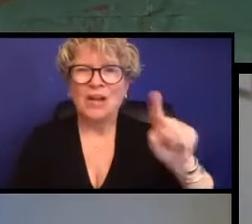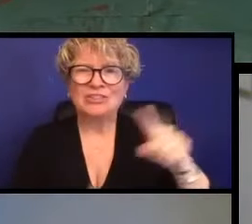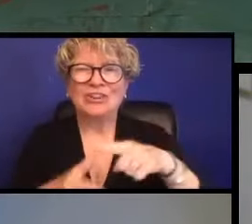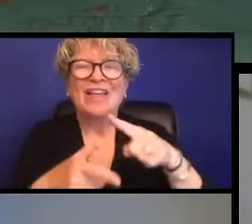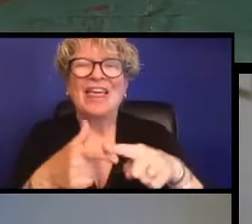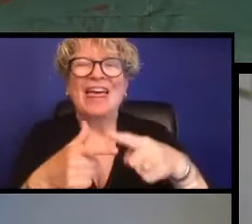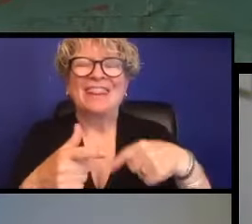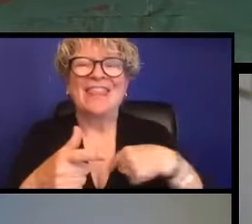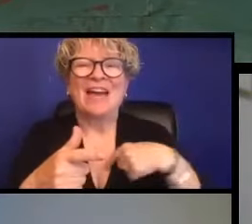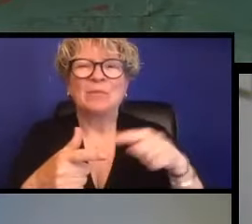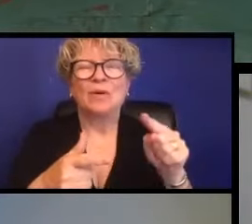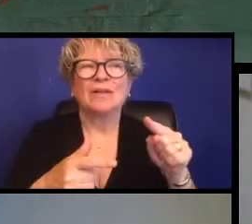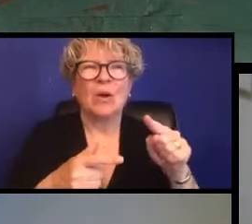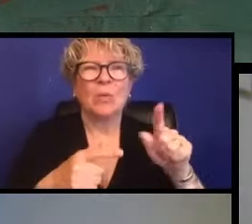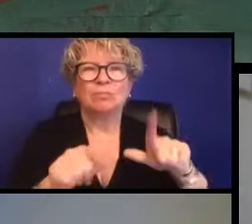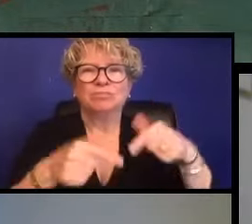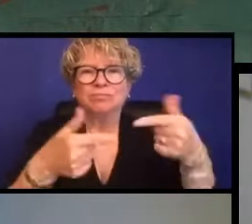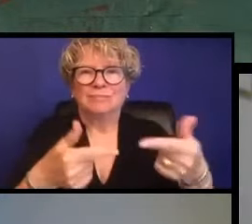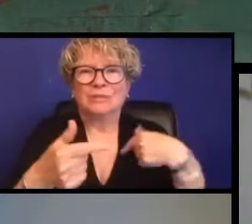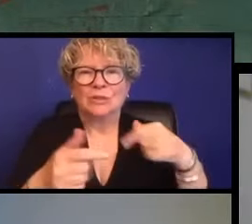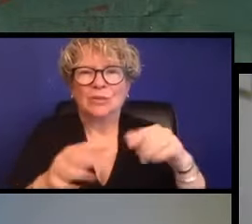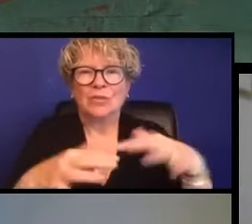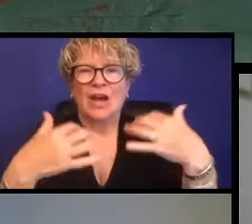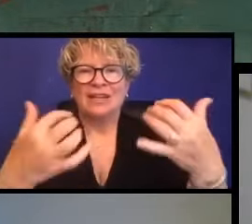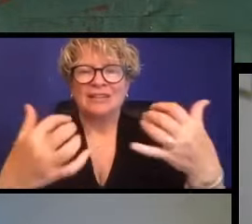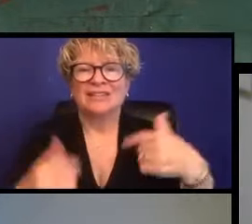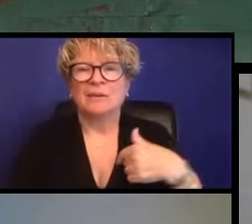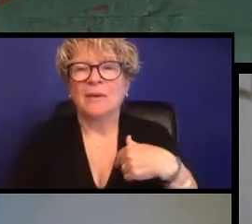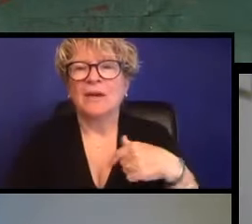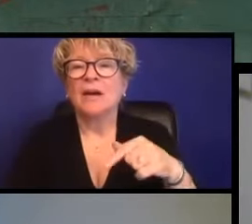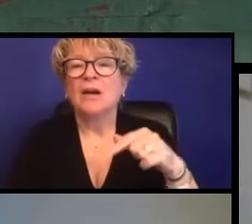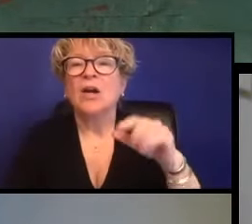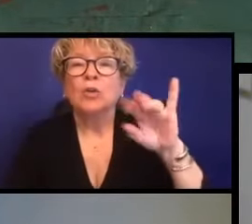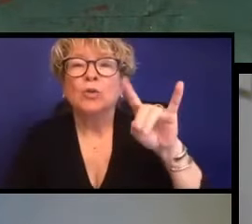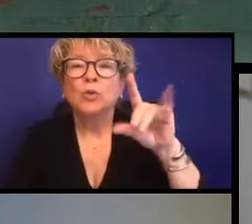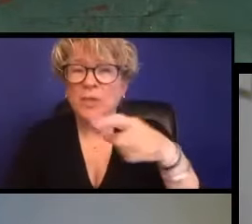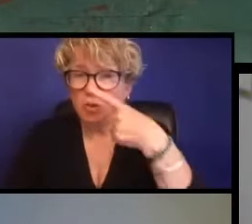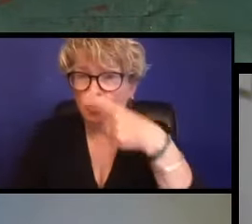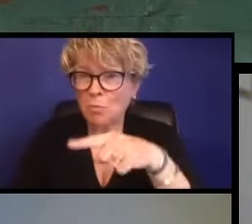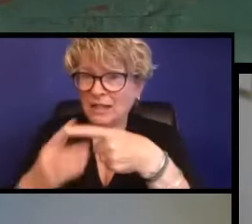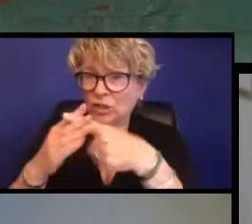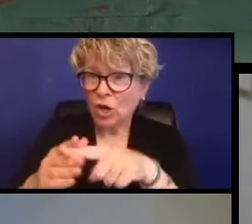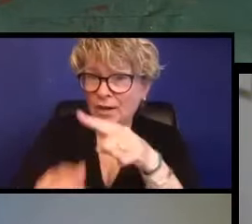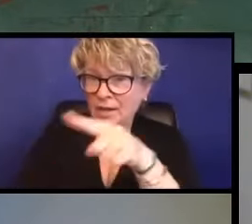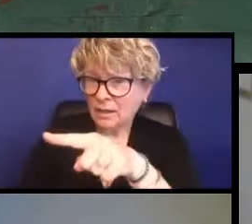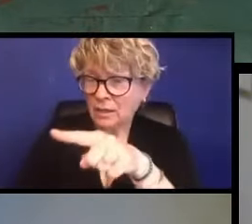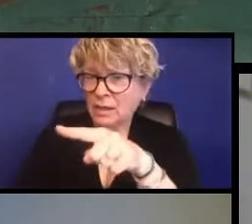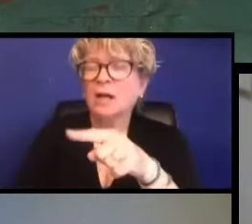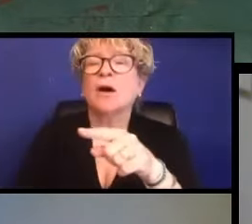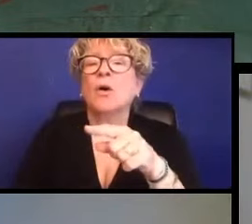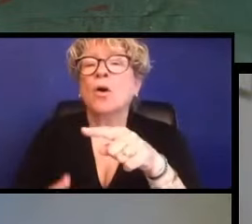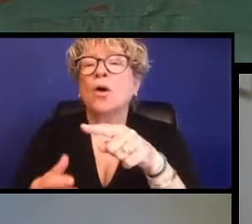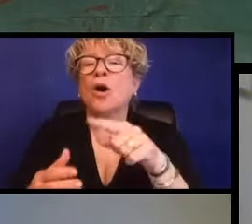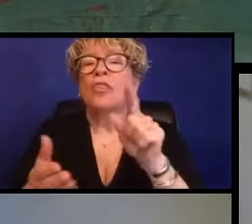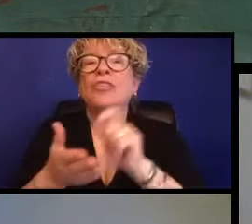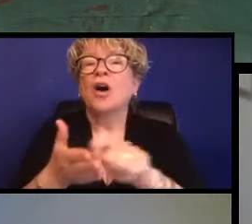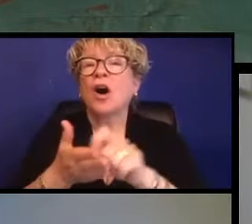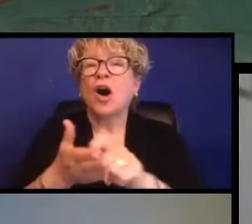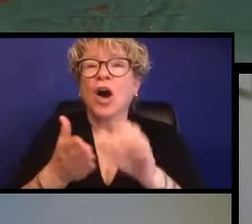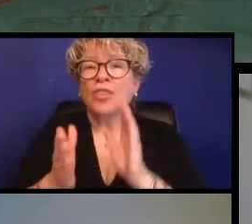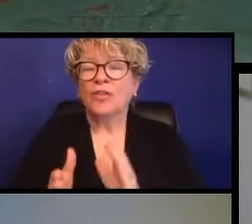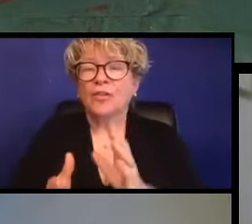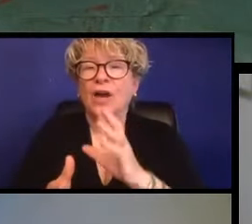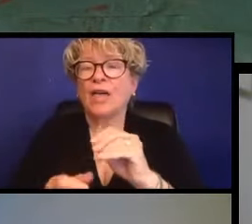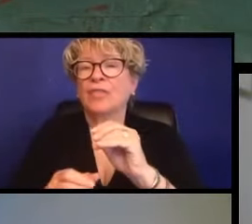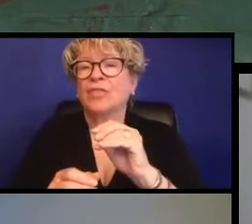than we anticipated because they love you. Julia, why don't you start us off with this question, which is, what is the work or you know, the author and work that you are